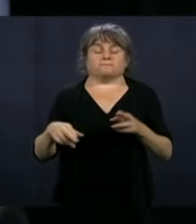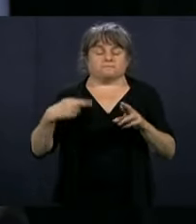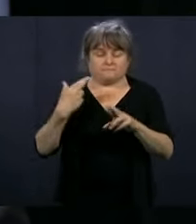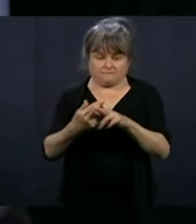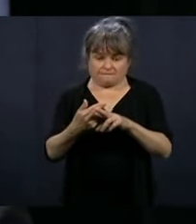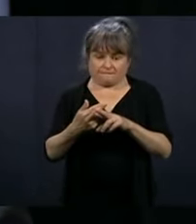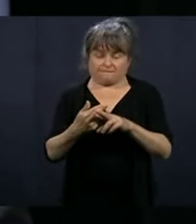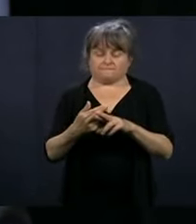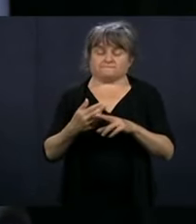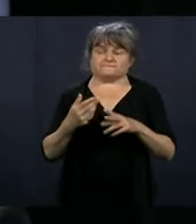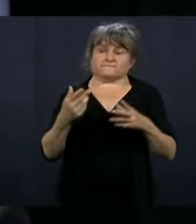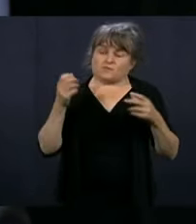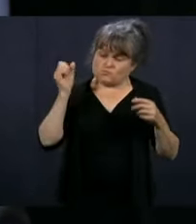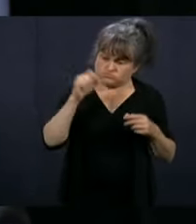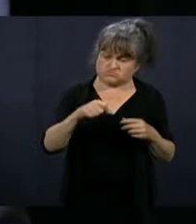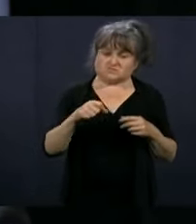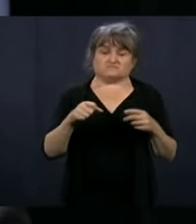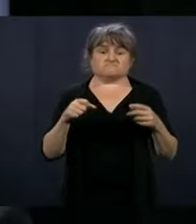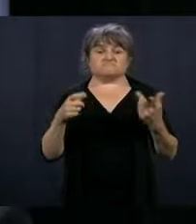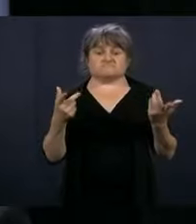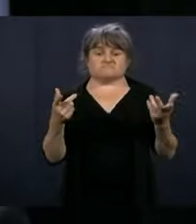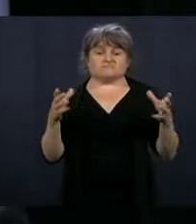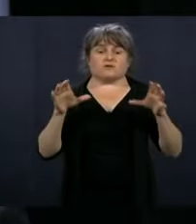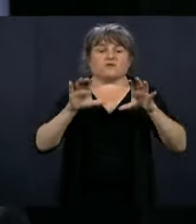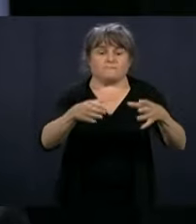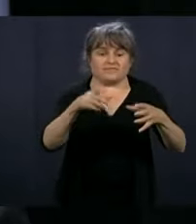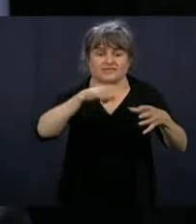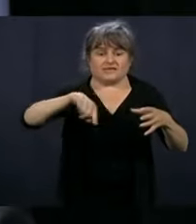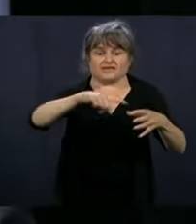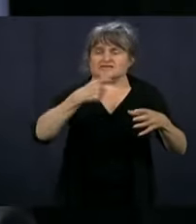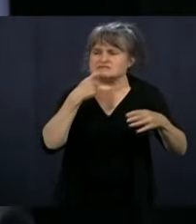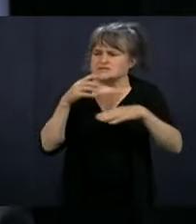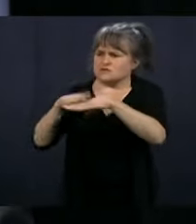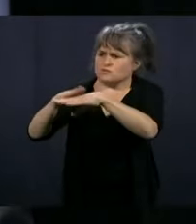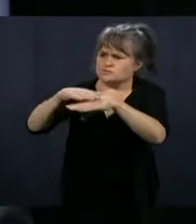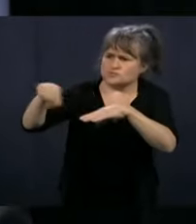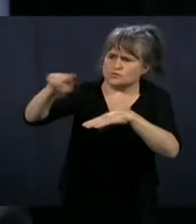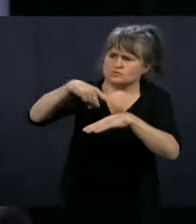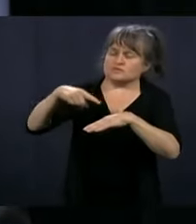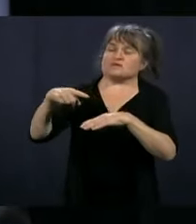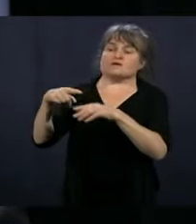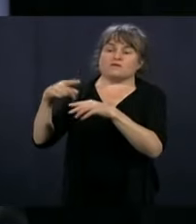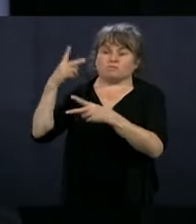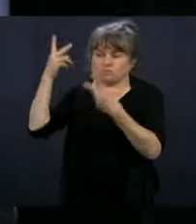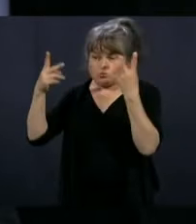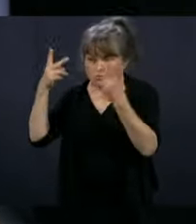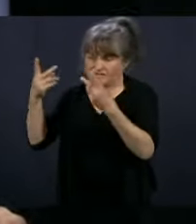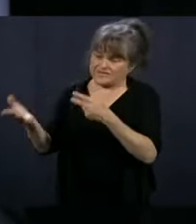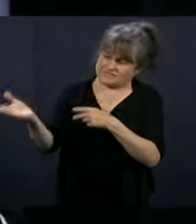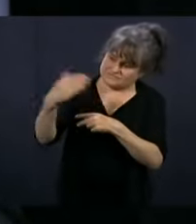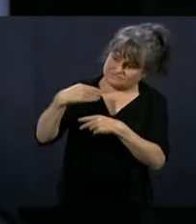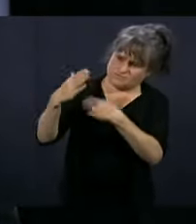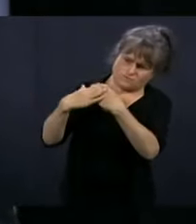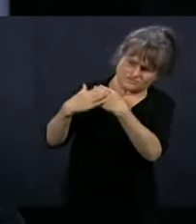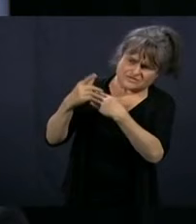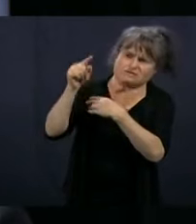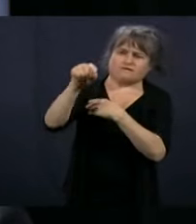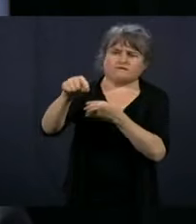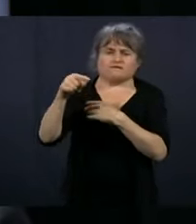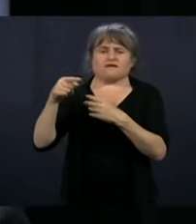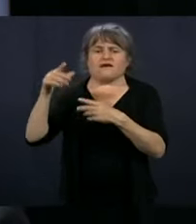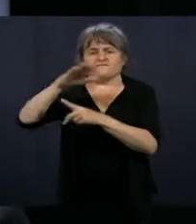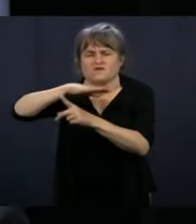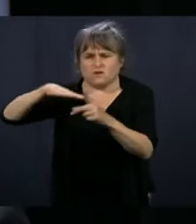Committee for the Economy, the Minister for the Environment is consulted, the Minister of Agriculture, of Tourism, all those people are